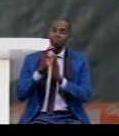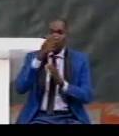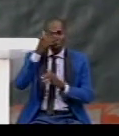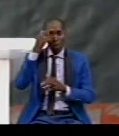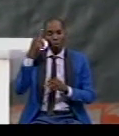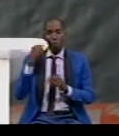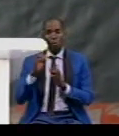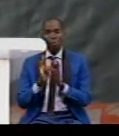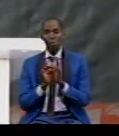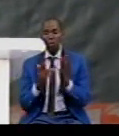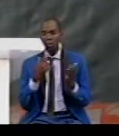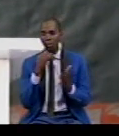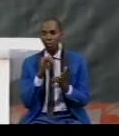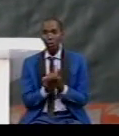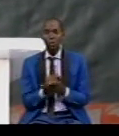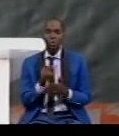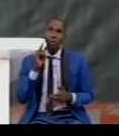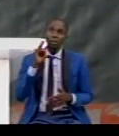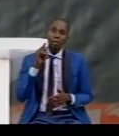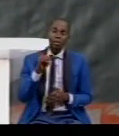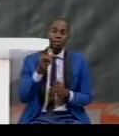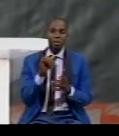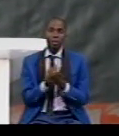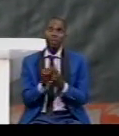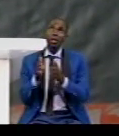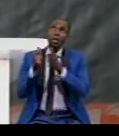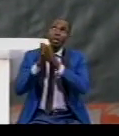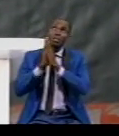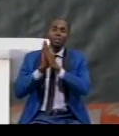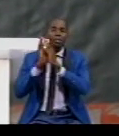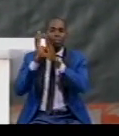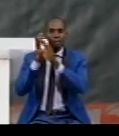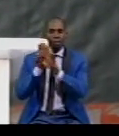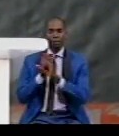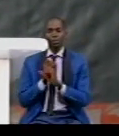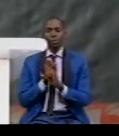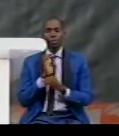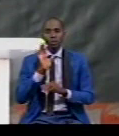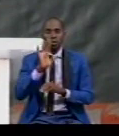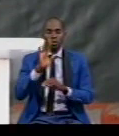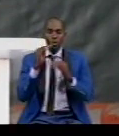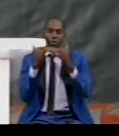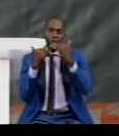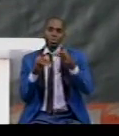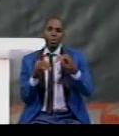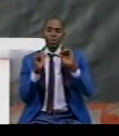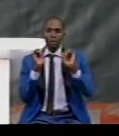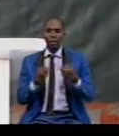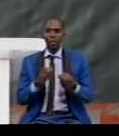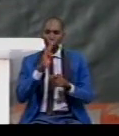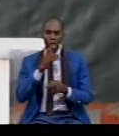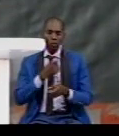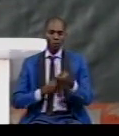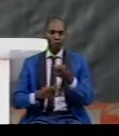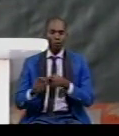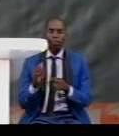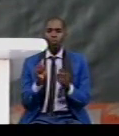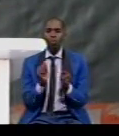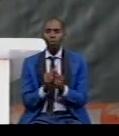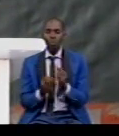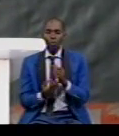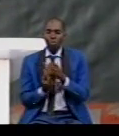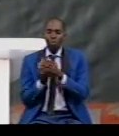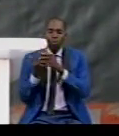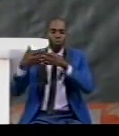he that to asks the people you have offended. Upon God. Your limitation. You have not restored the money your that